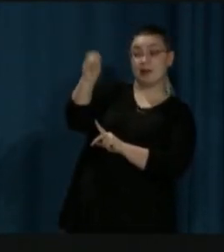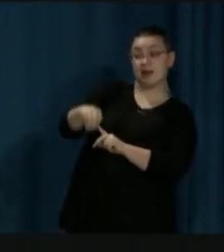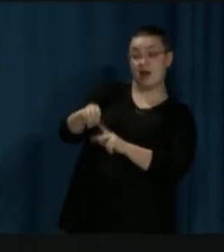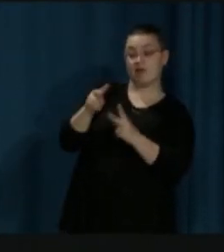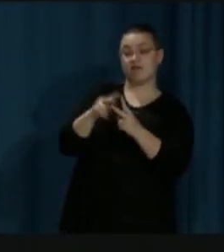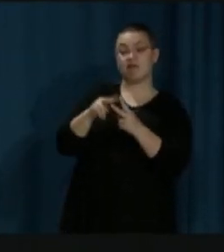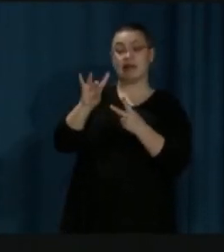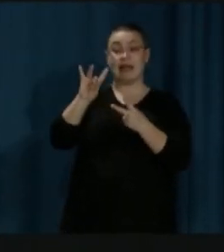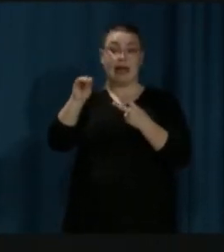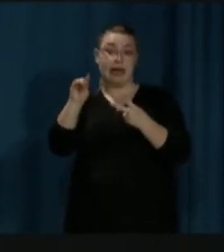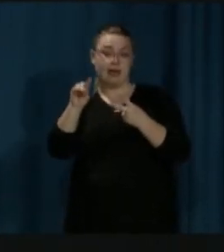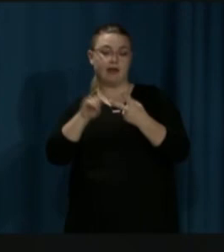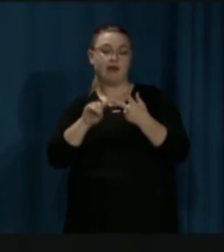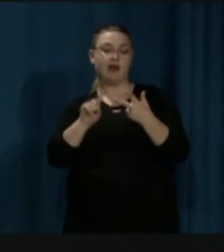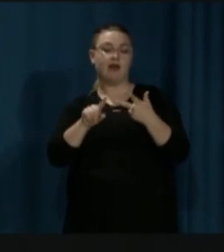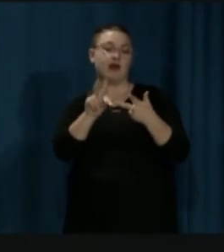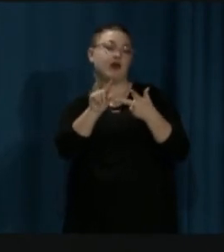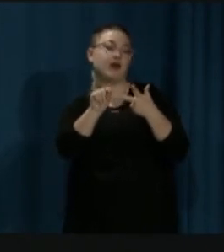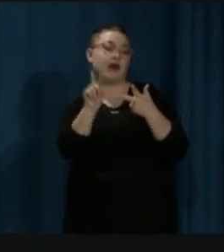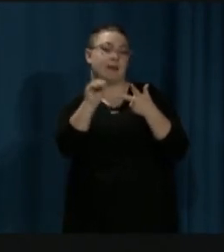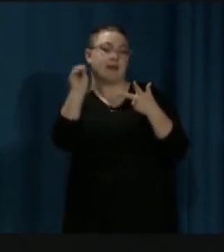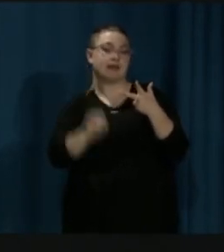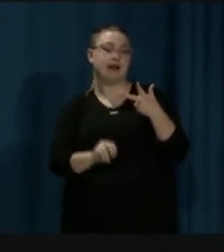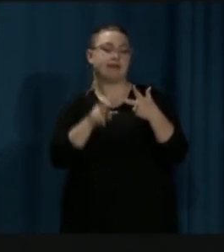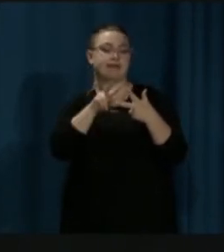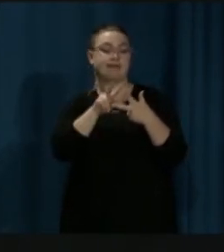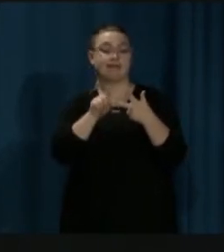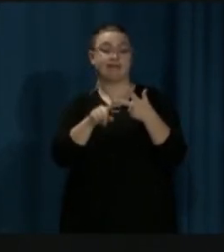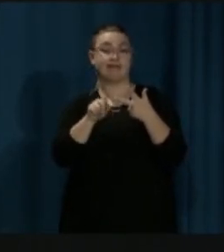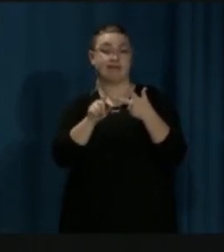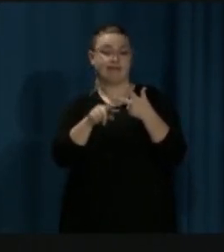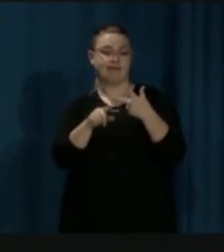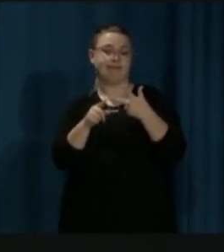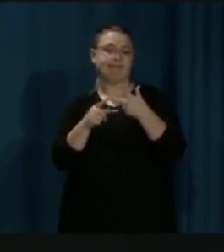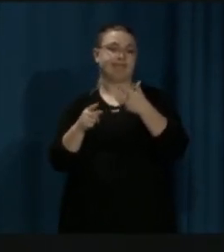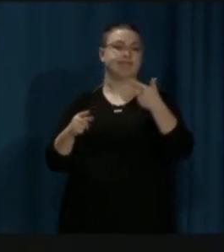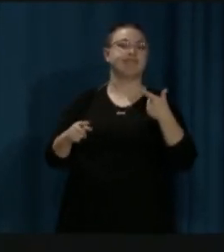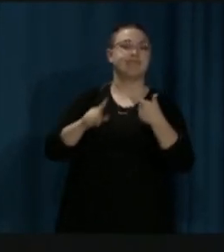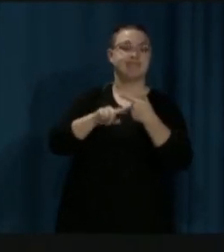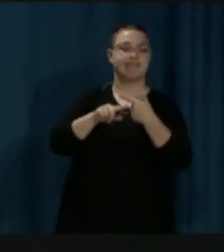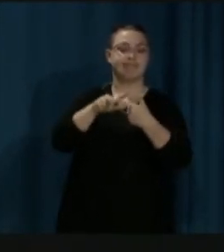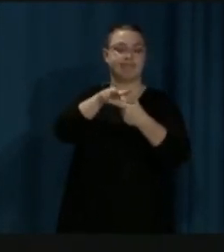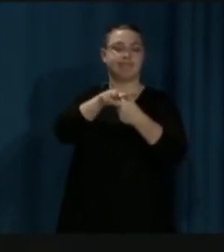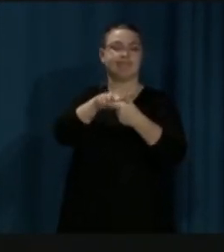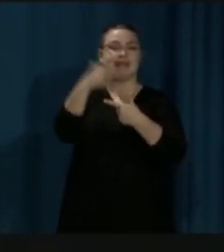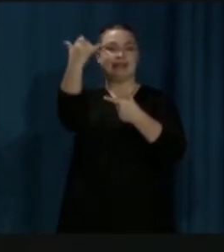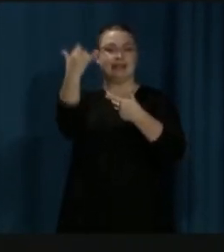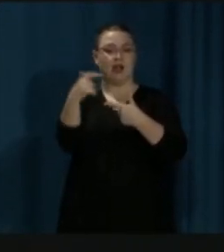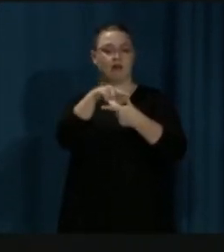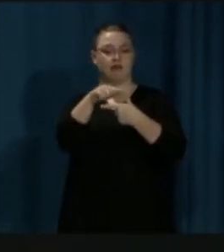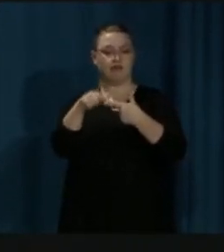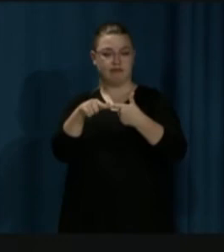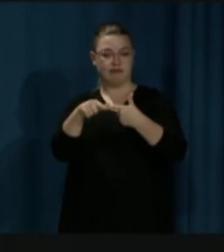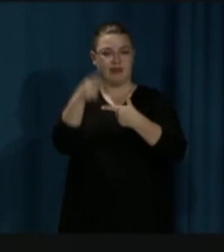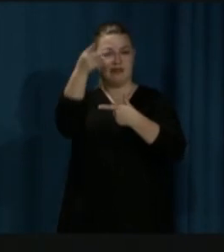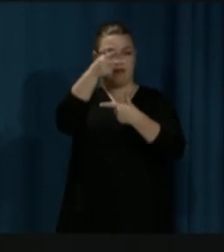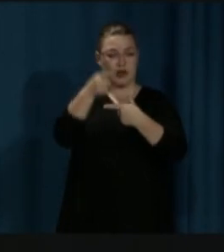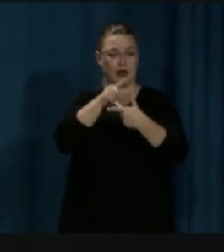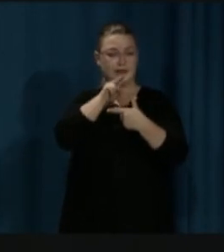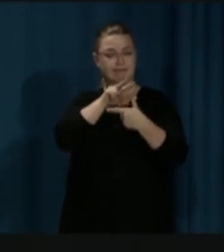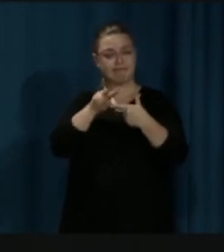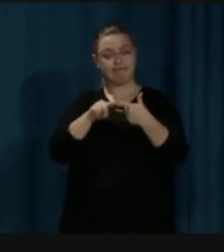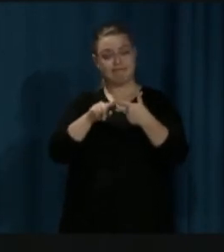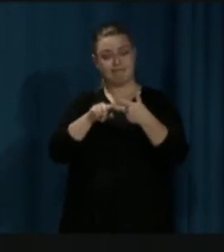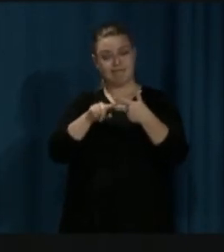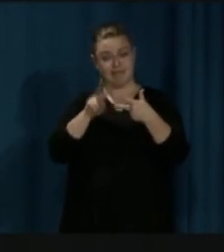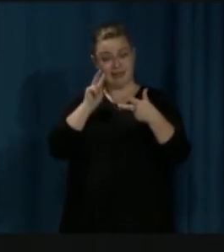other gets 20%, the candidate who gets the 20%, they're out of the running. And then they look at everybody who voted for that third candidate.